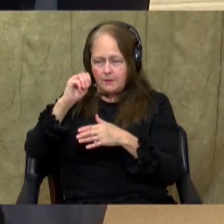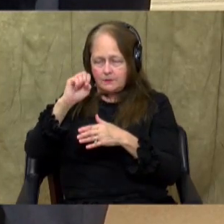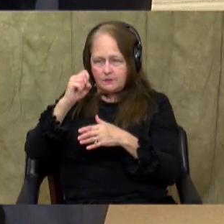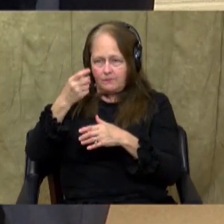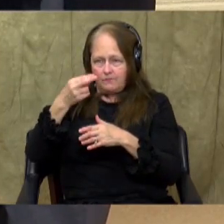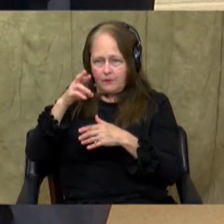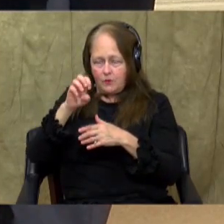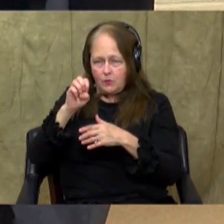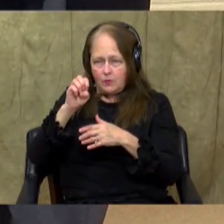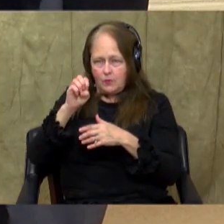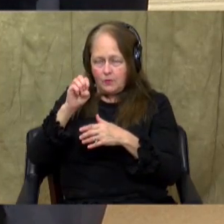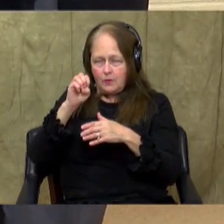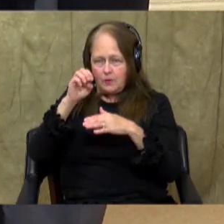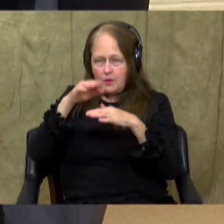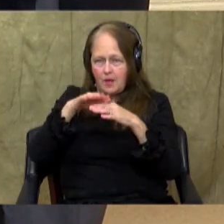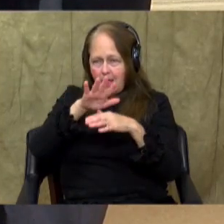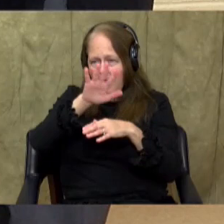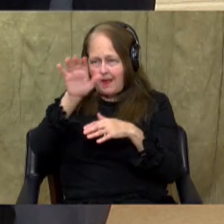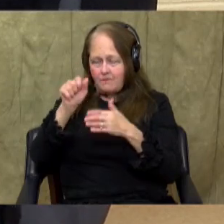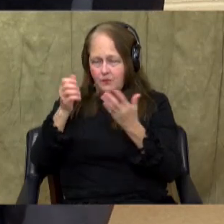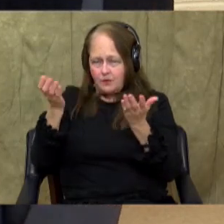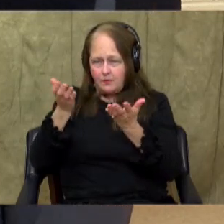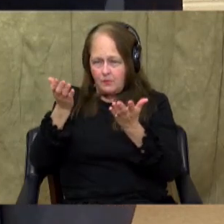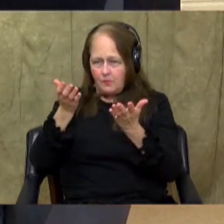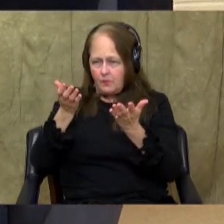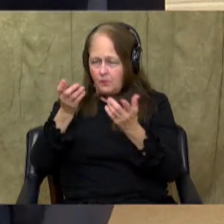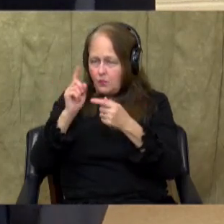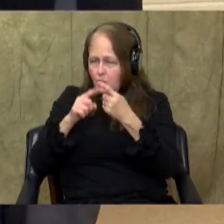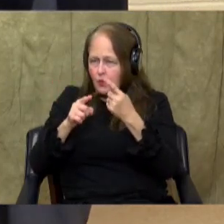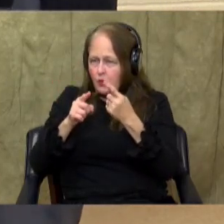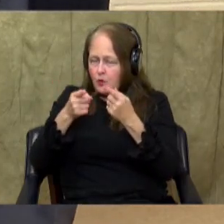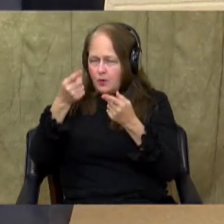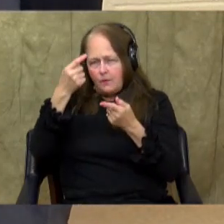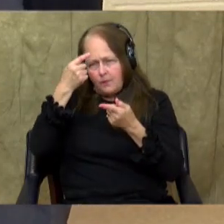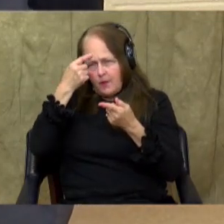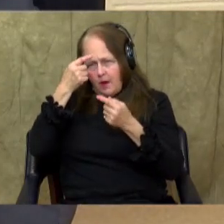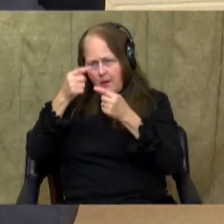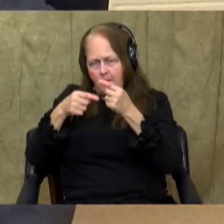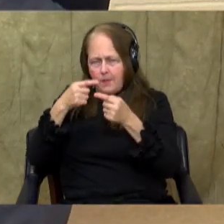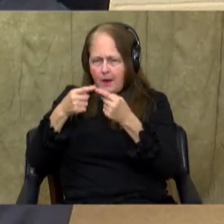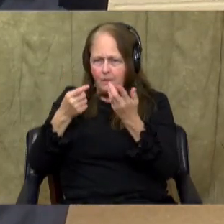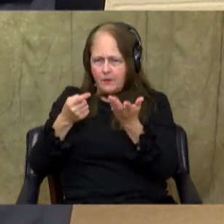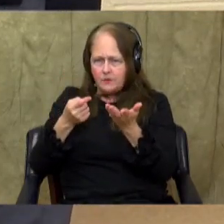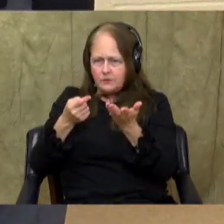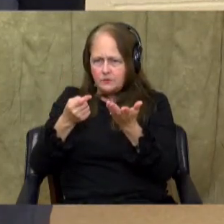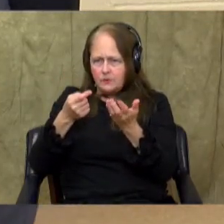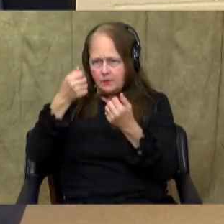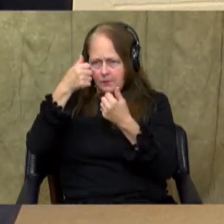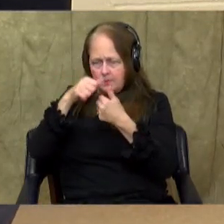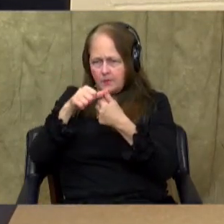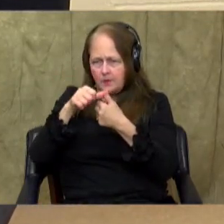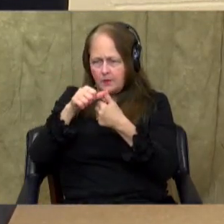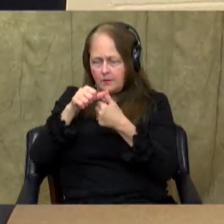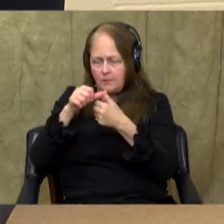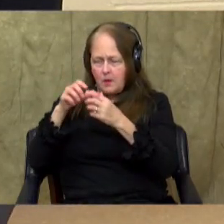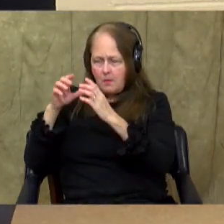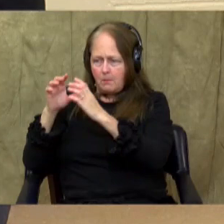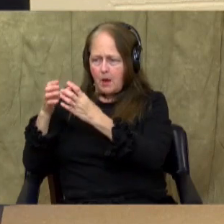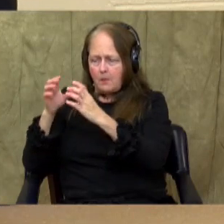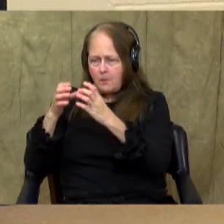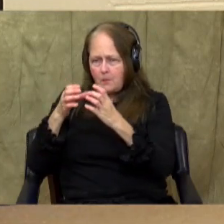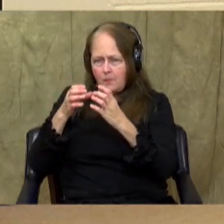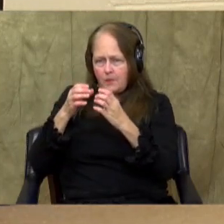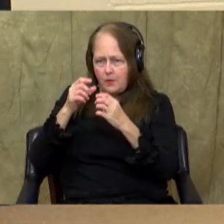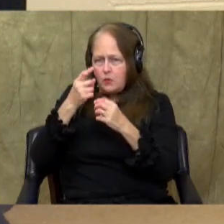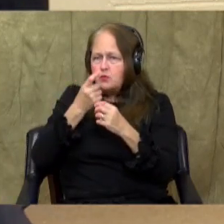Africa. But let's zero in on Africa here. What conclusions can you draw about this? Remember, on a population density map,